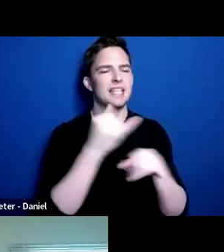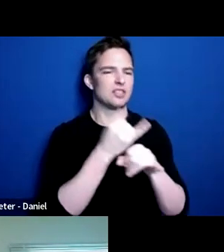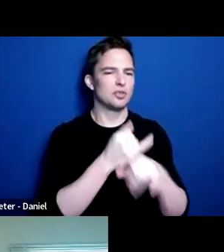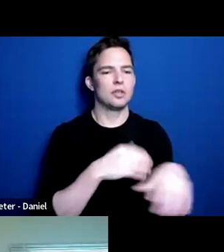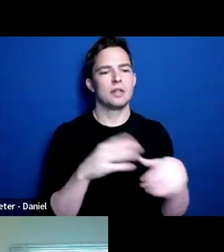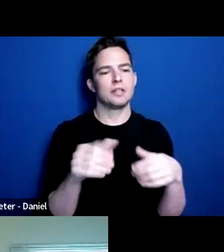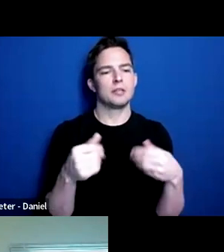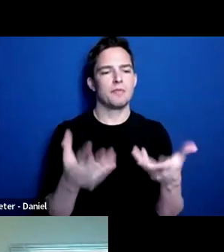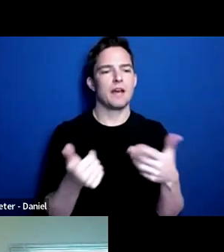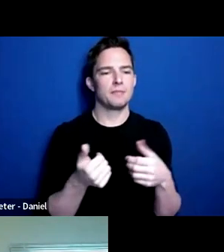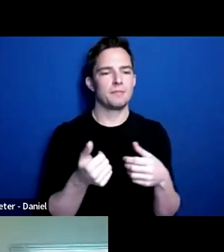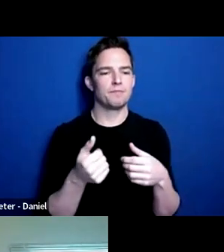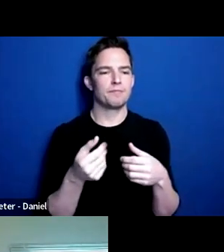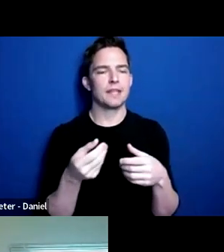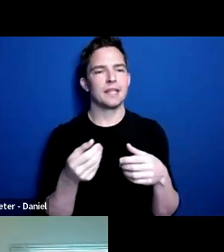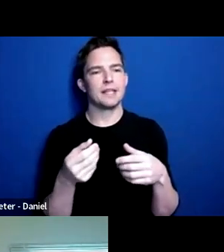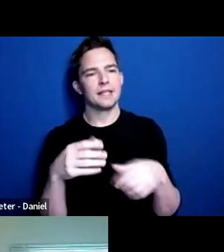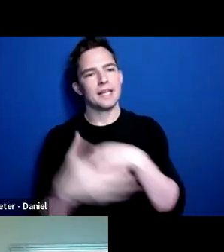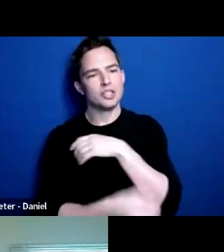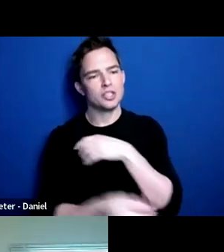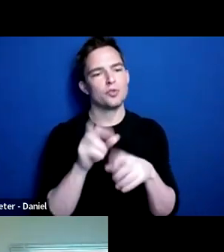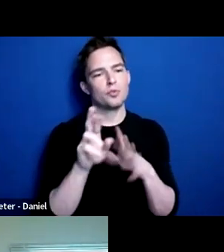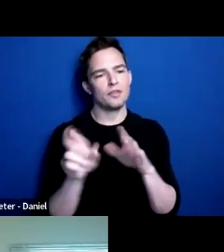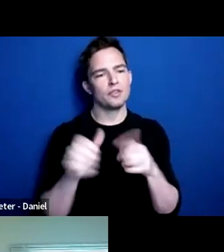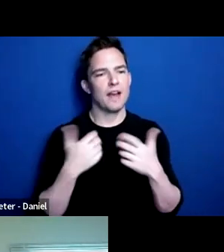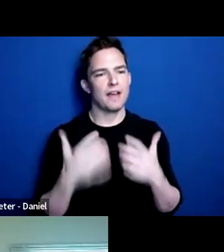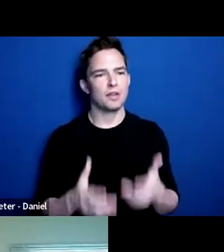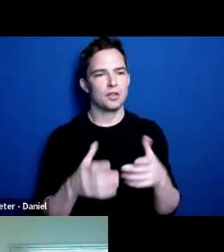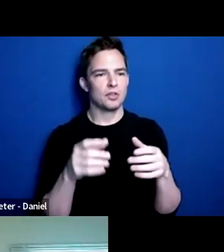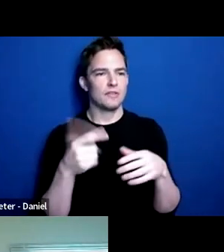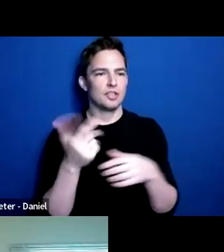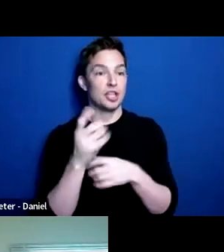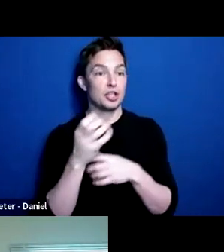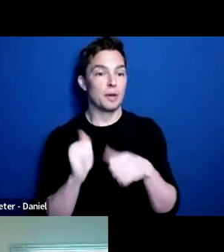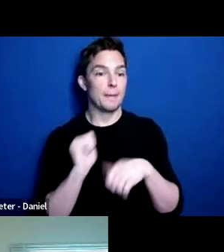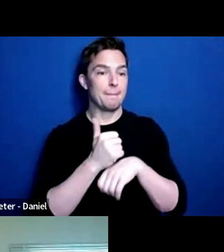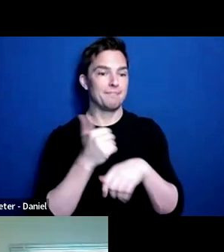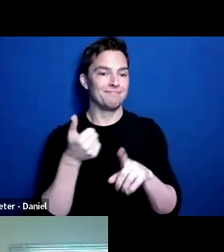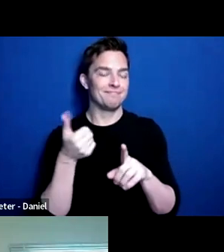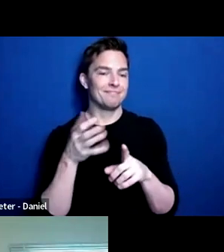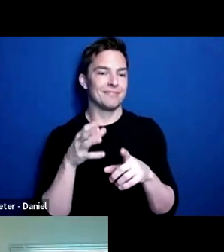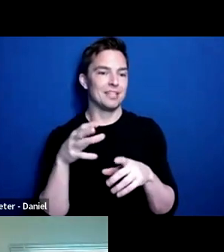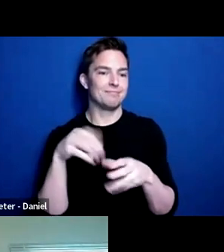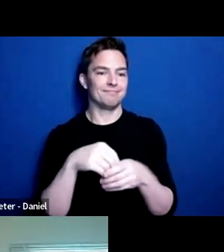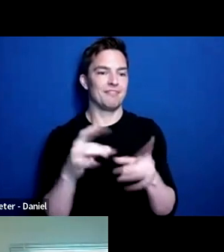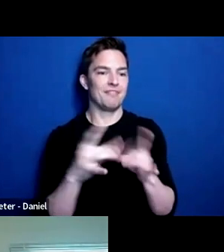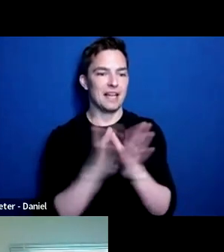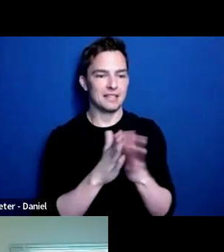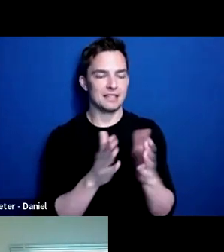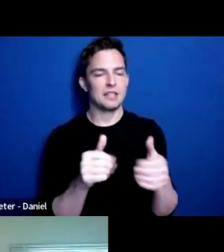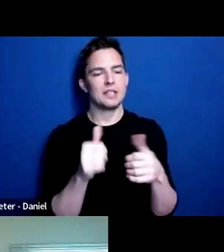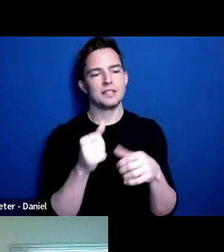refugee survivors of gender-based violence who are experiencing homelessness, indoor housing,